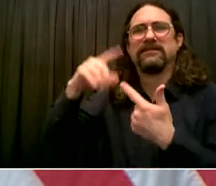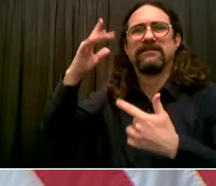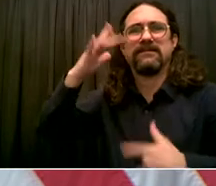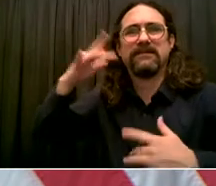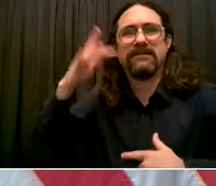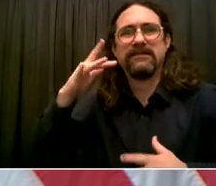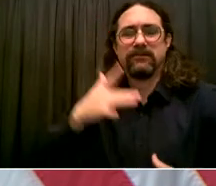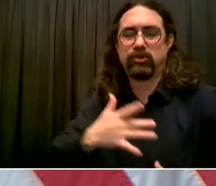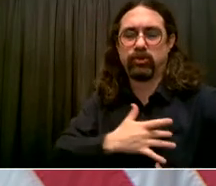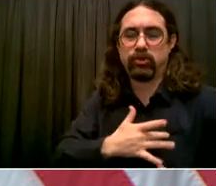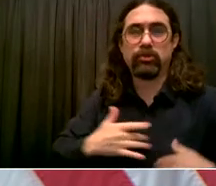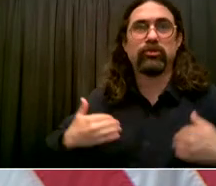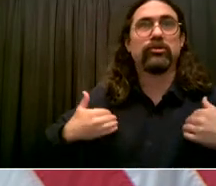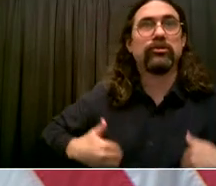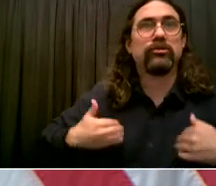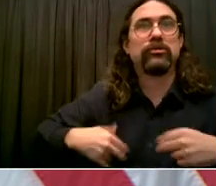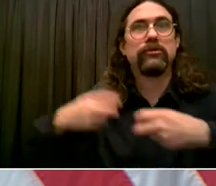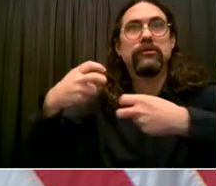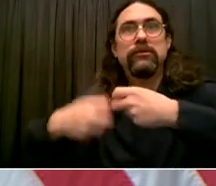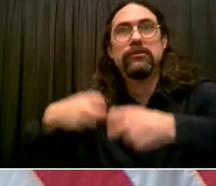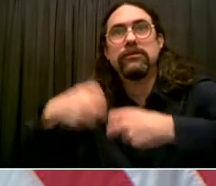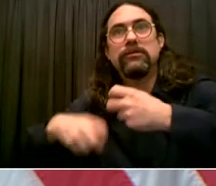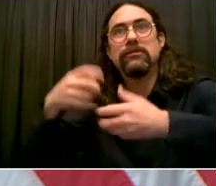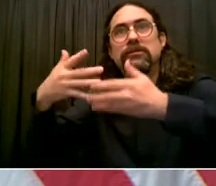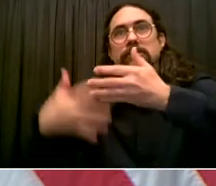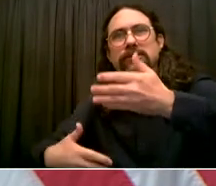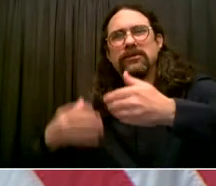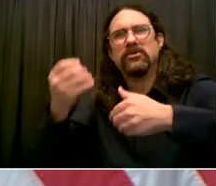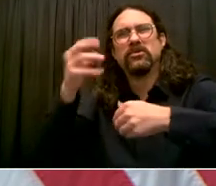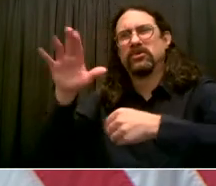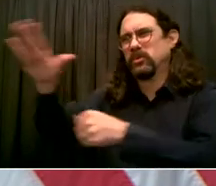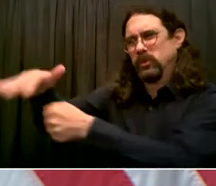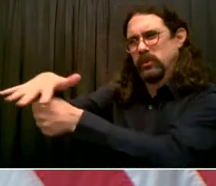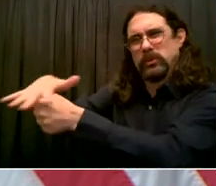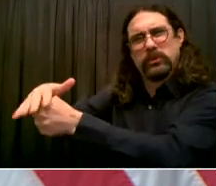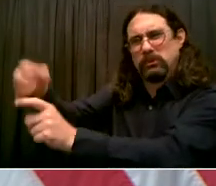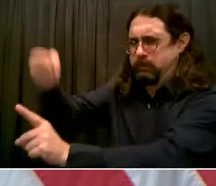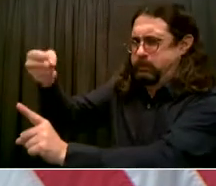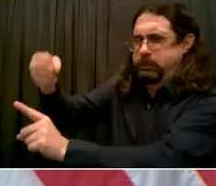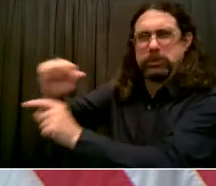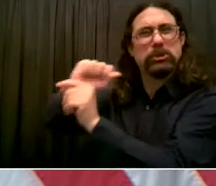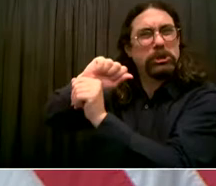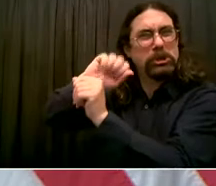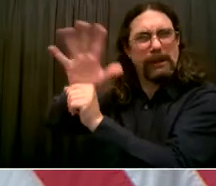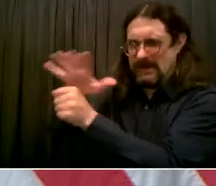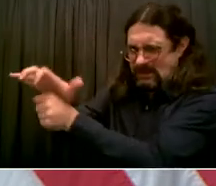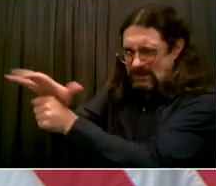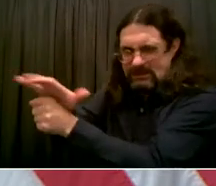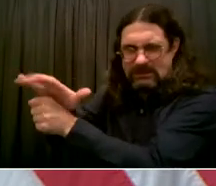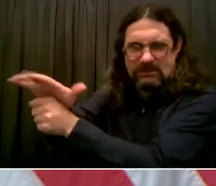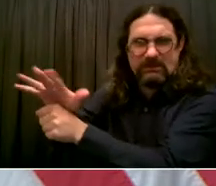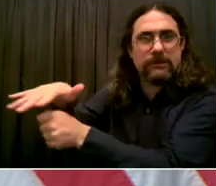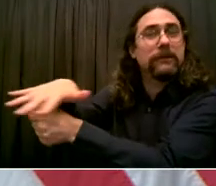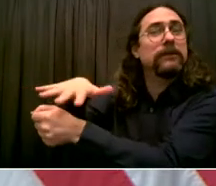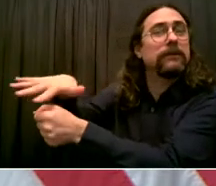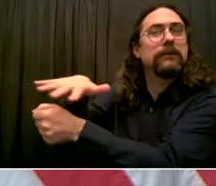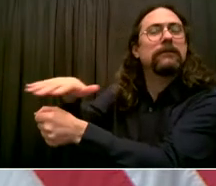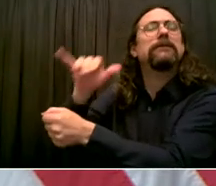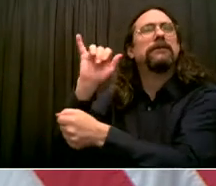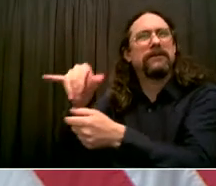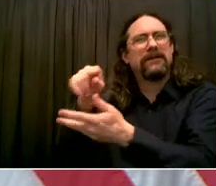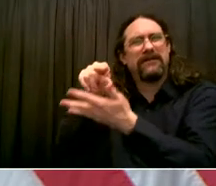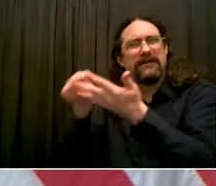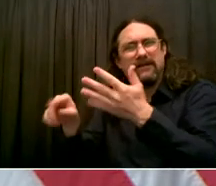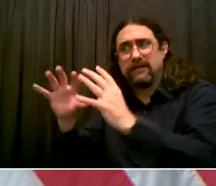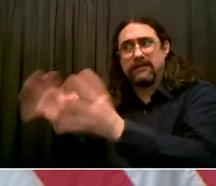or because they come from a neighborhood that has been hardest hit during the pandemic. And so we are doing these things to